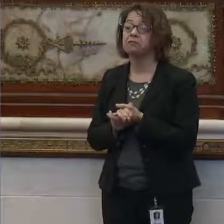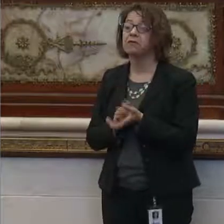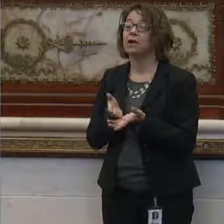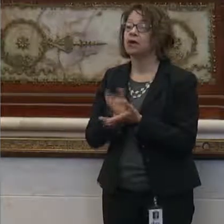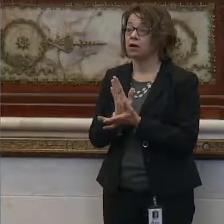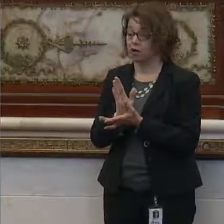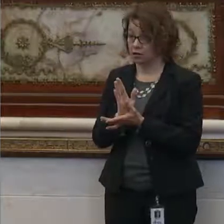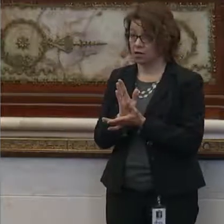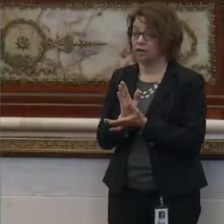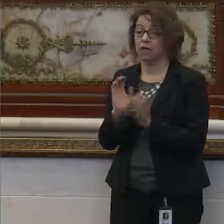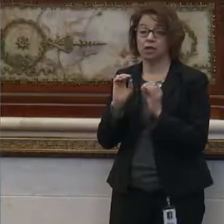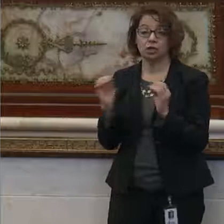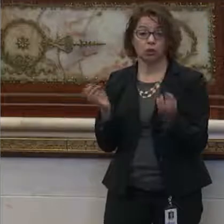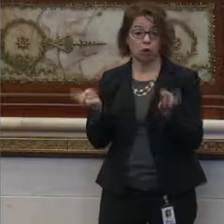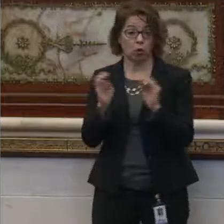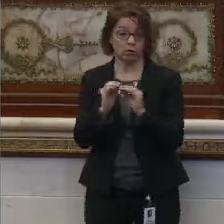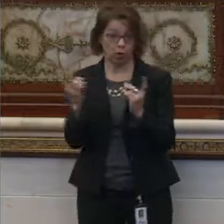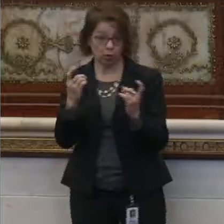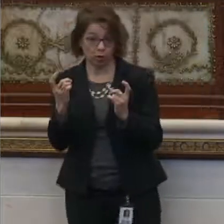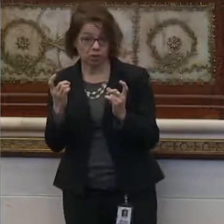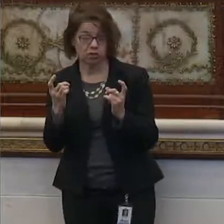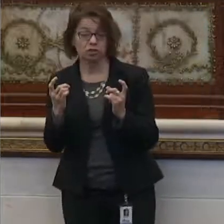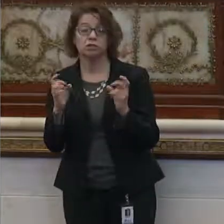Okay, seeing that there are none,